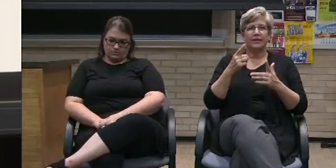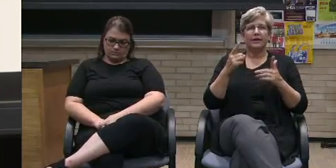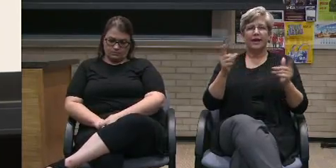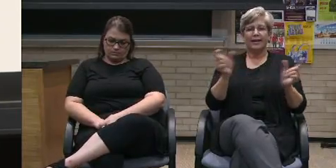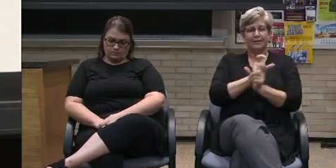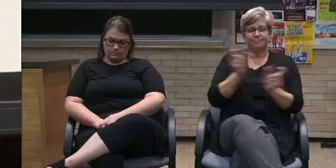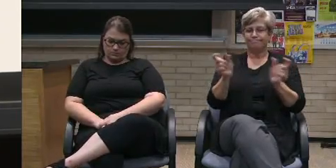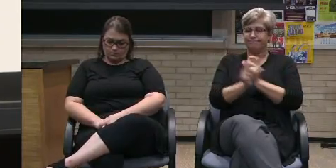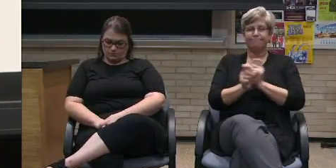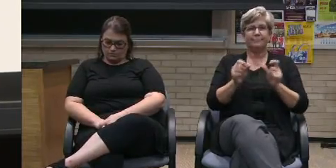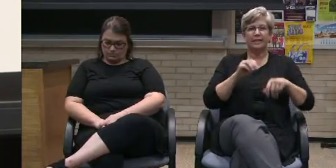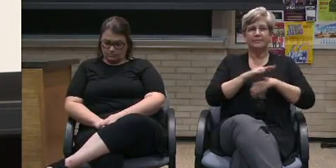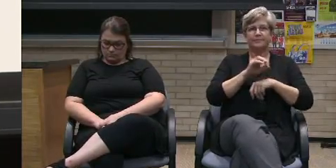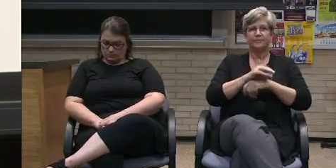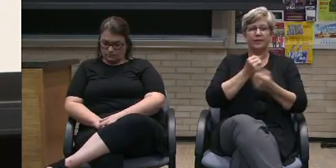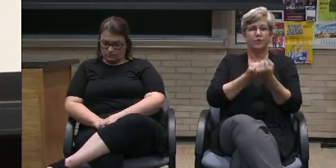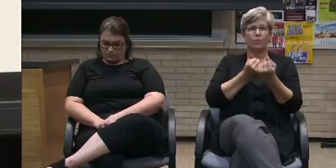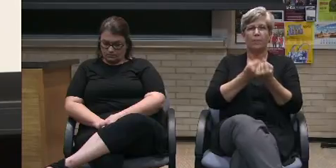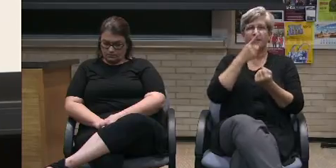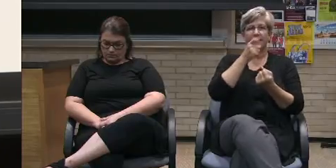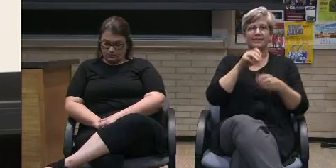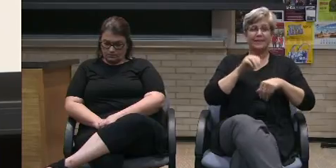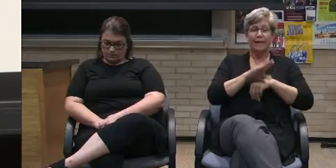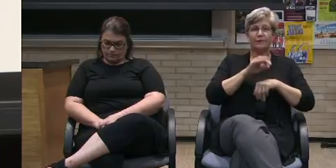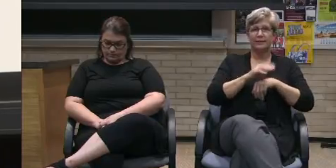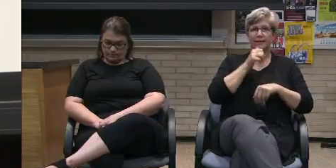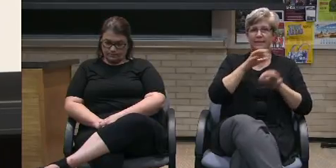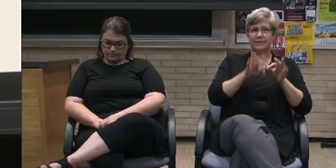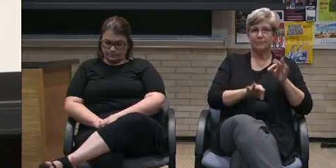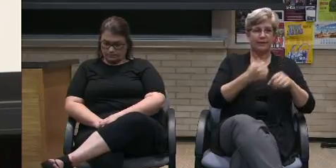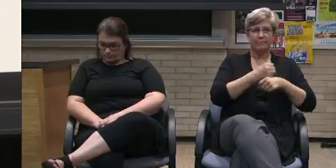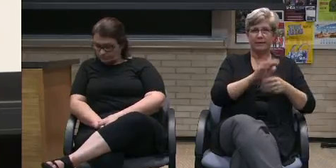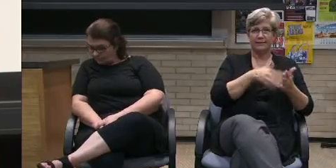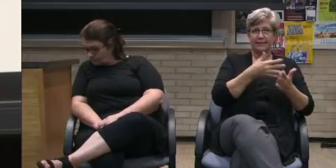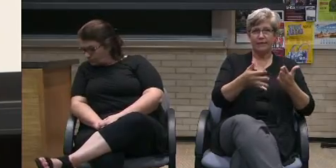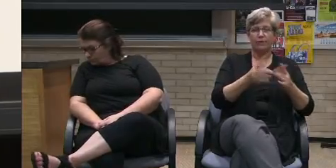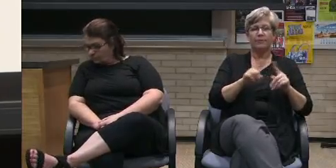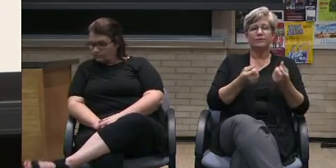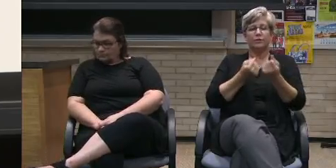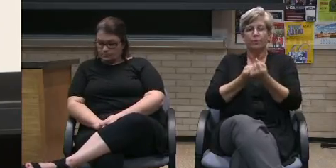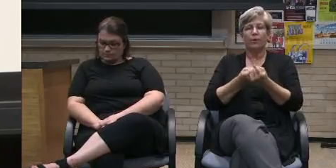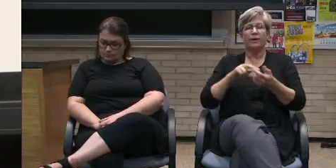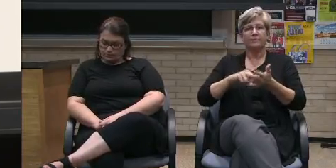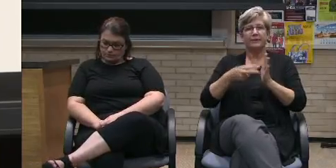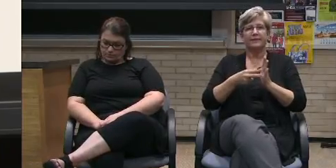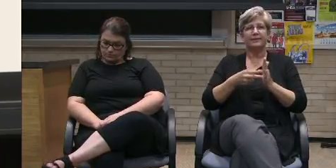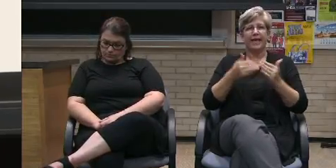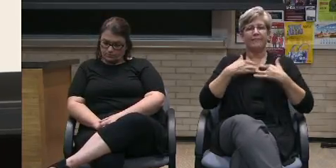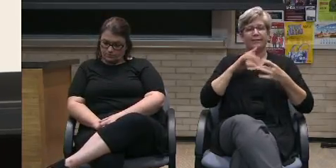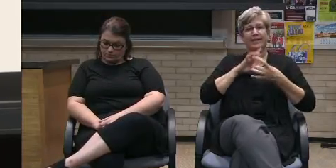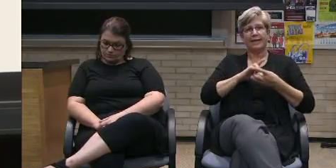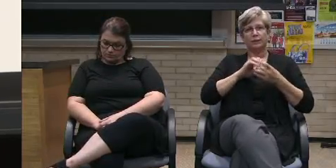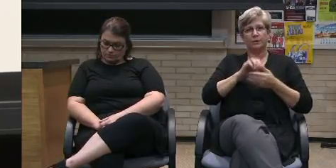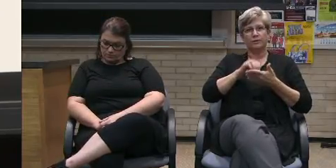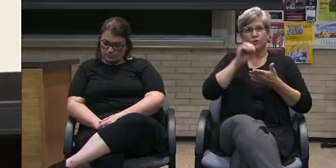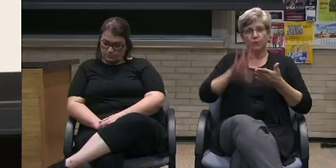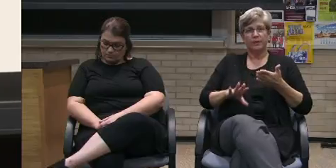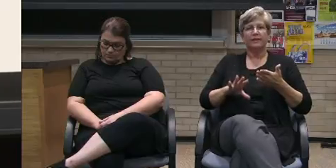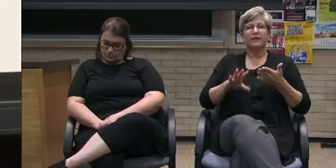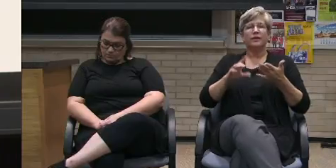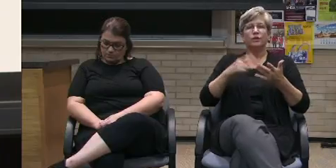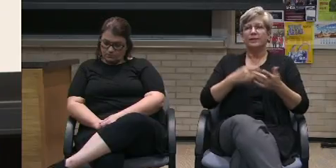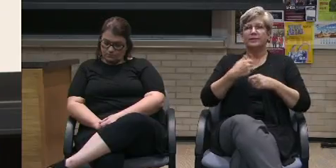because supporting our students involves, I believe, I'm a psychologist, the interpersonal relationship is important, that mentoring